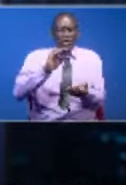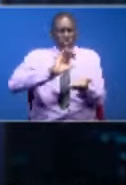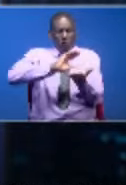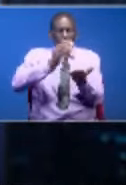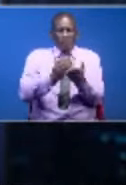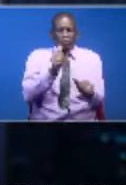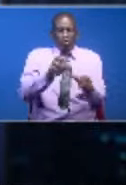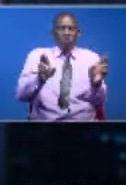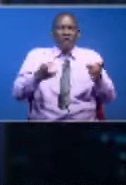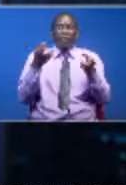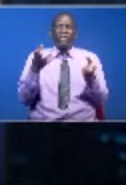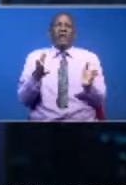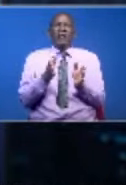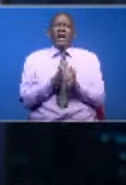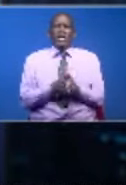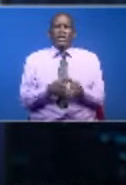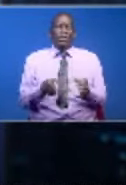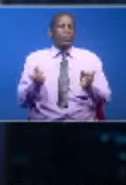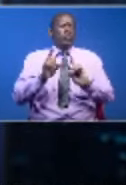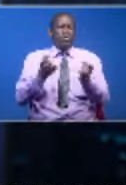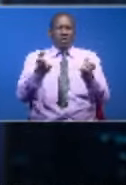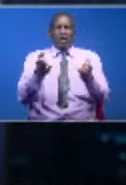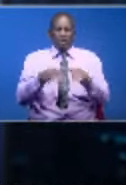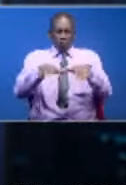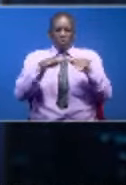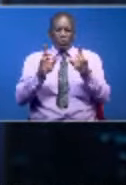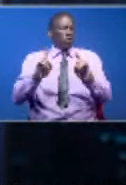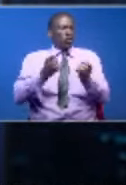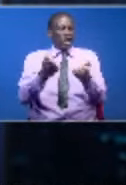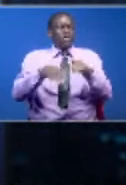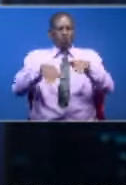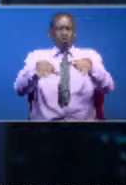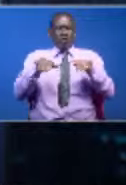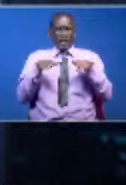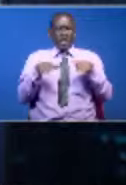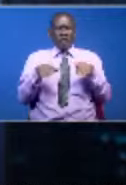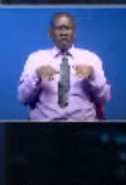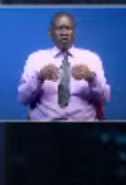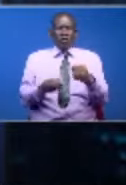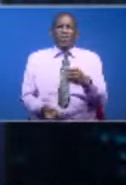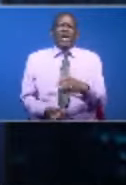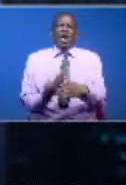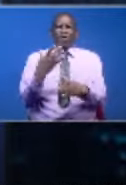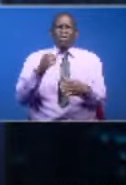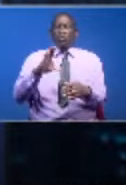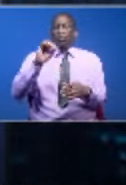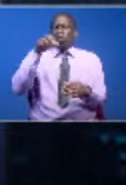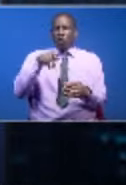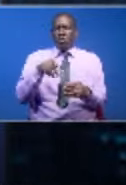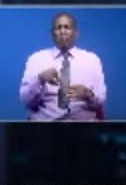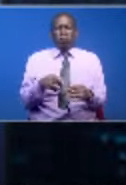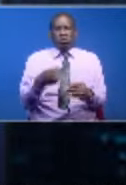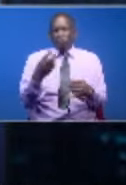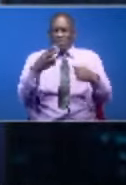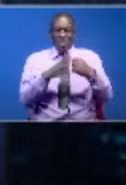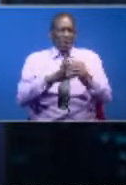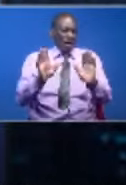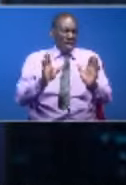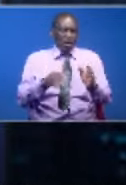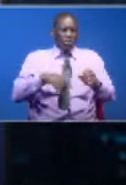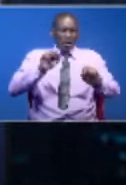available. So we don't need to wait necessarily for the outcomes at COP. We can already